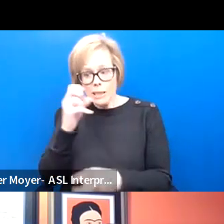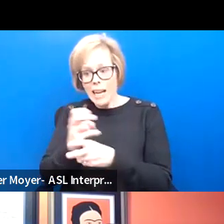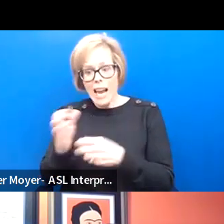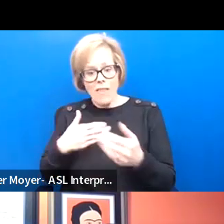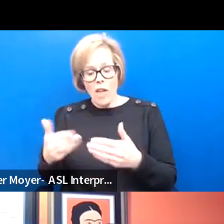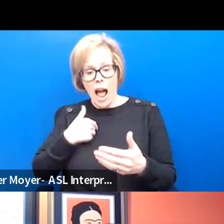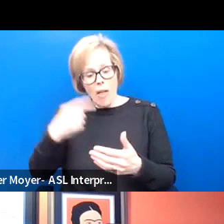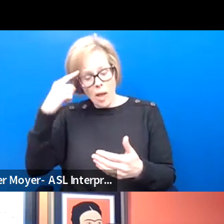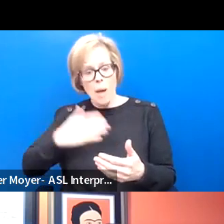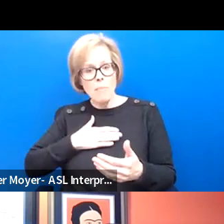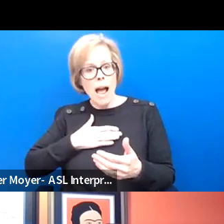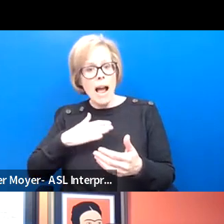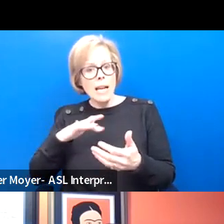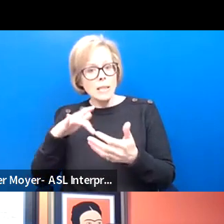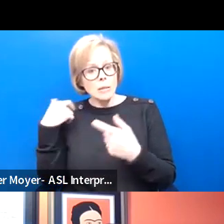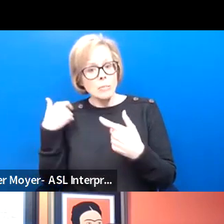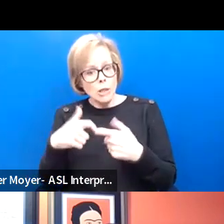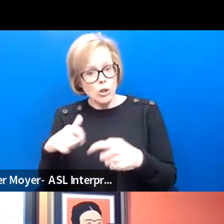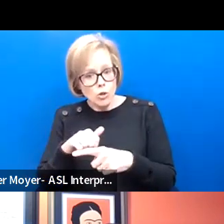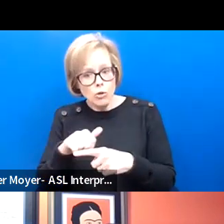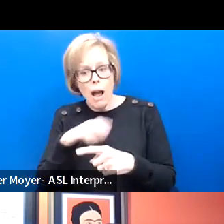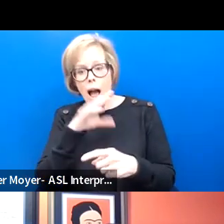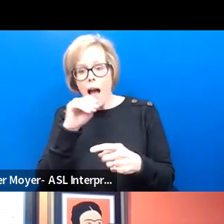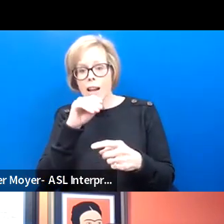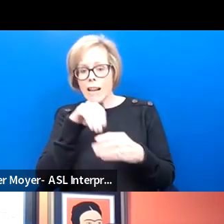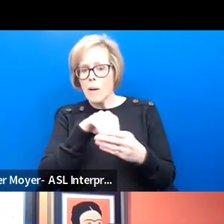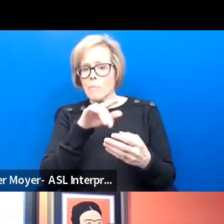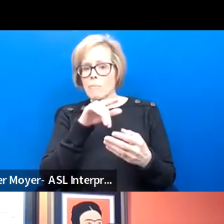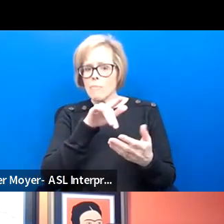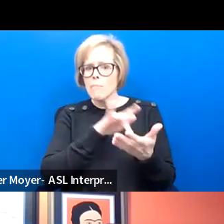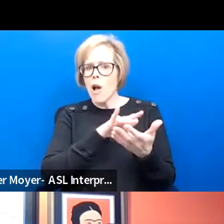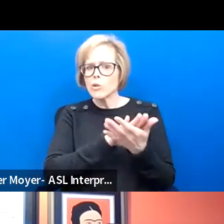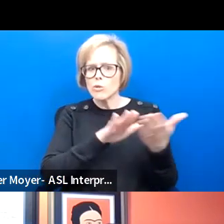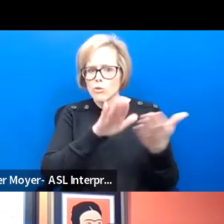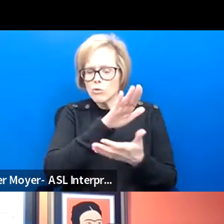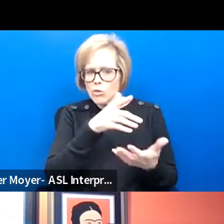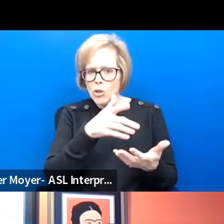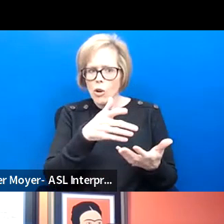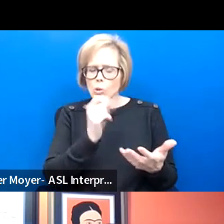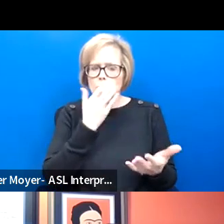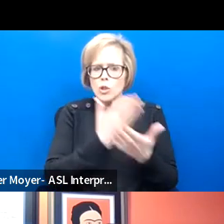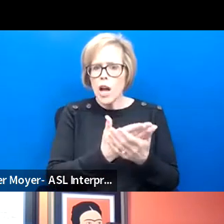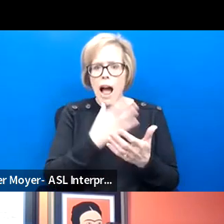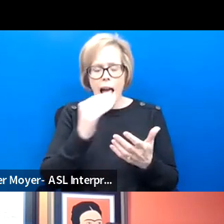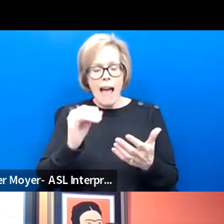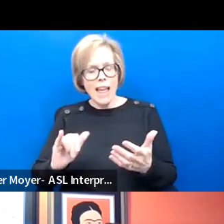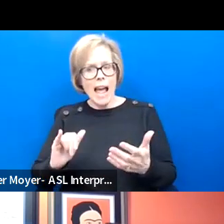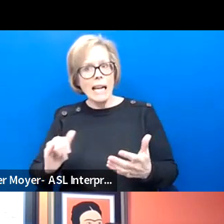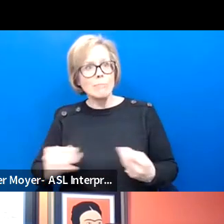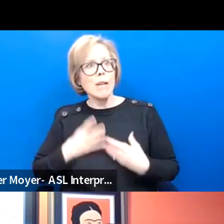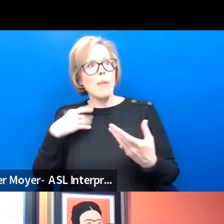Spanish training and medical training is good. And it really inspired me to not take the French test, which I